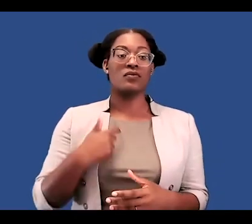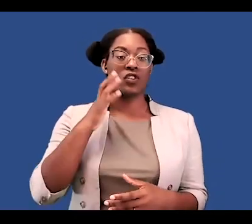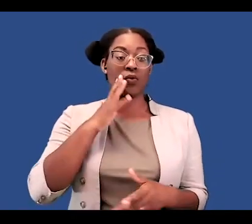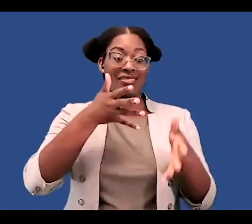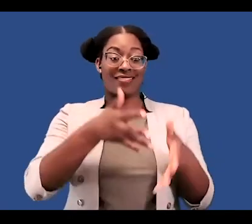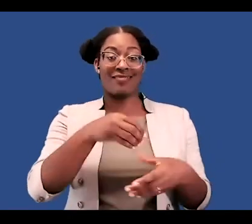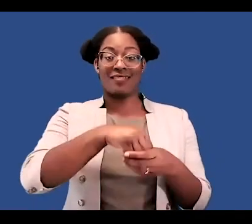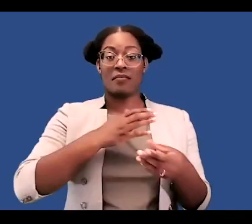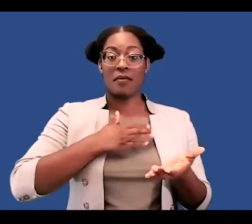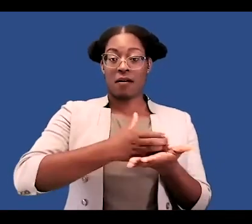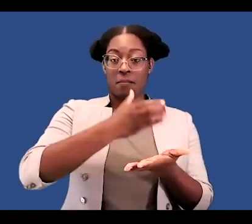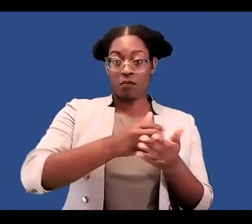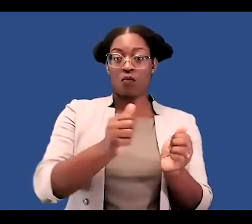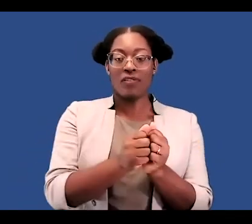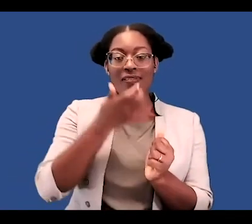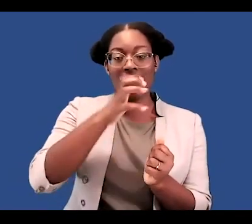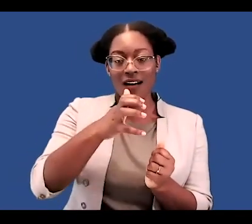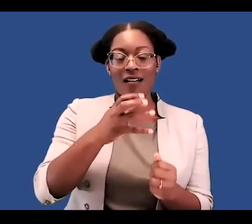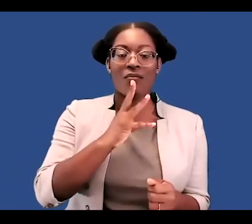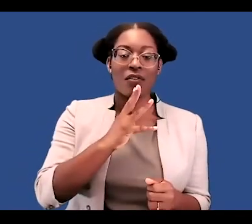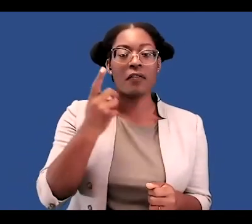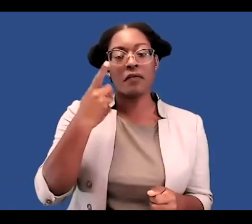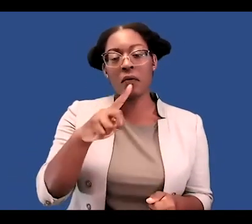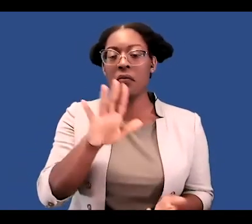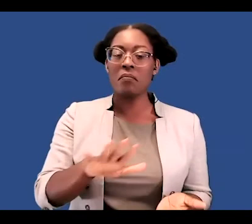5 to 8 minutes with my hot water.